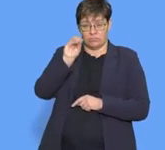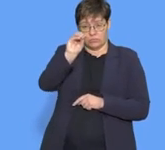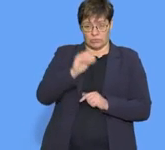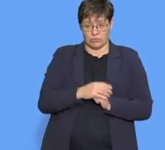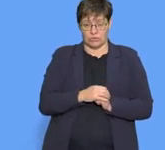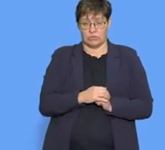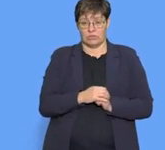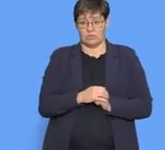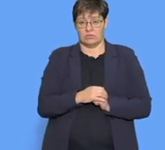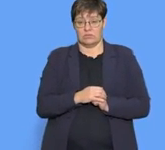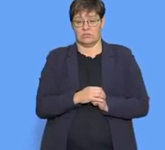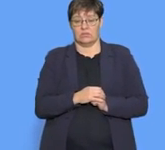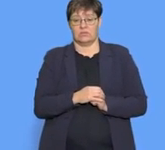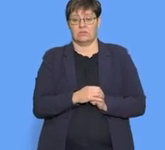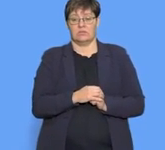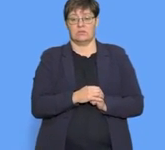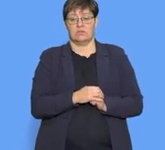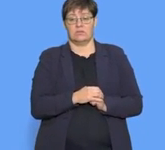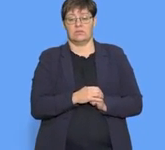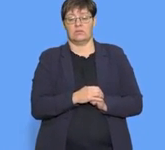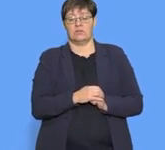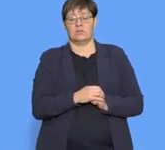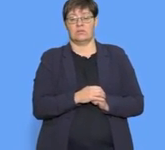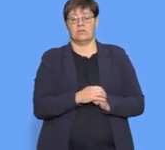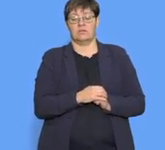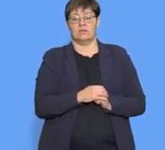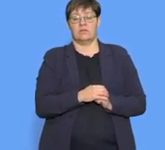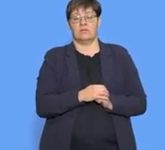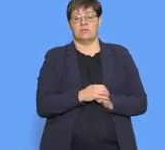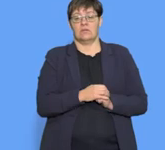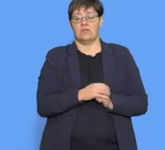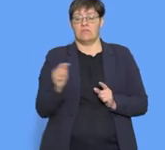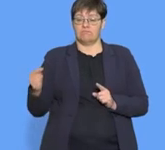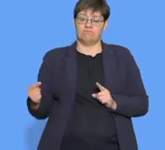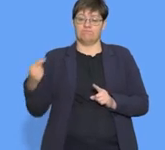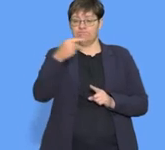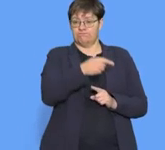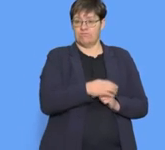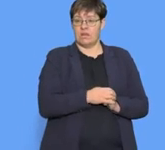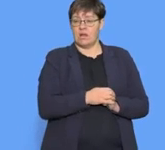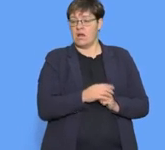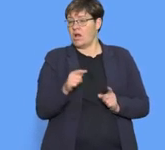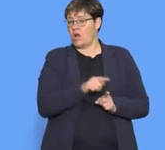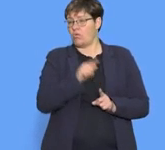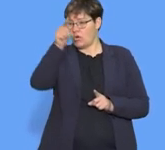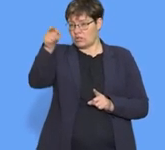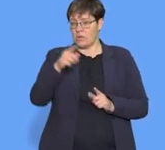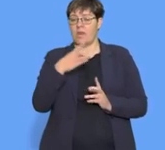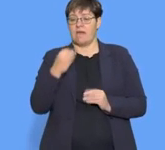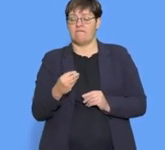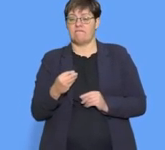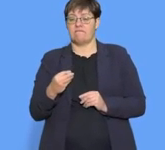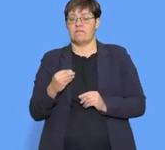put ln in here, right? So it's going to be ln times the sine of the angle across from it. And across from